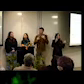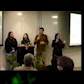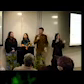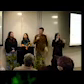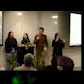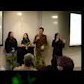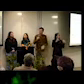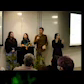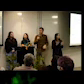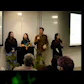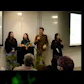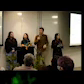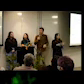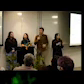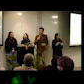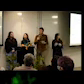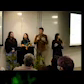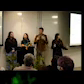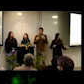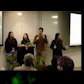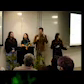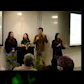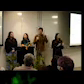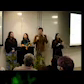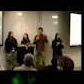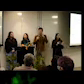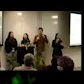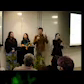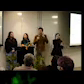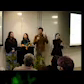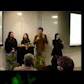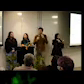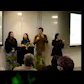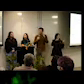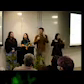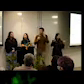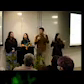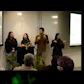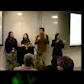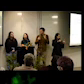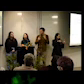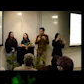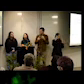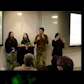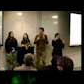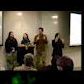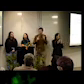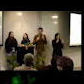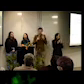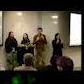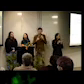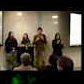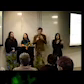wakefulness, your body is fully paralyzed. So your brain's going rapid fire, having these really vivid dreams,